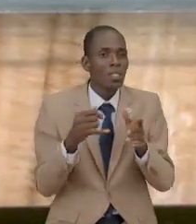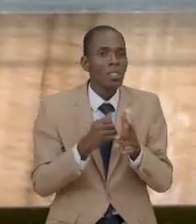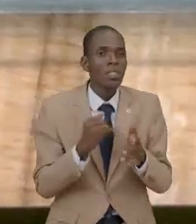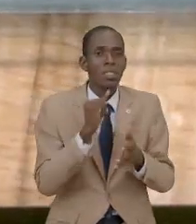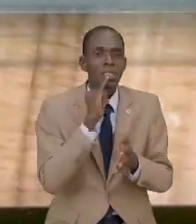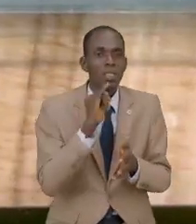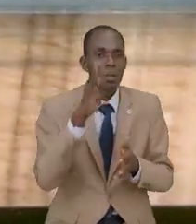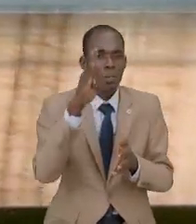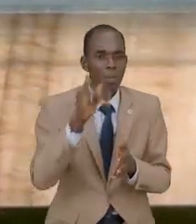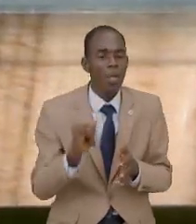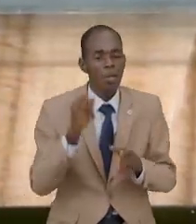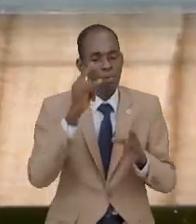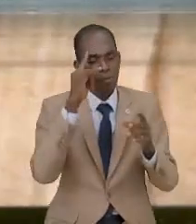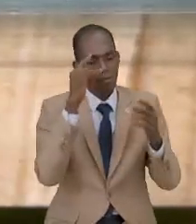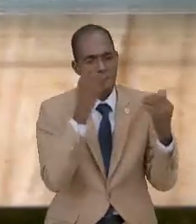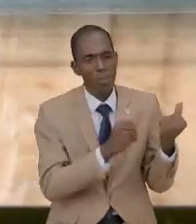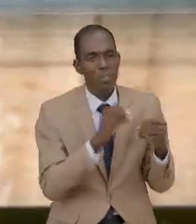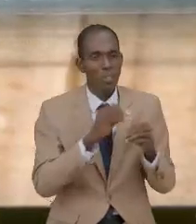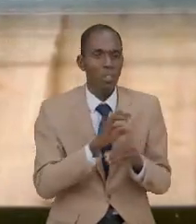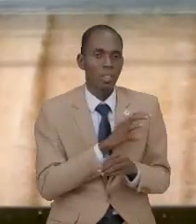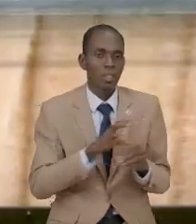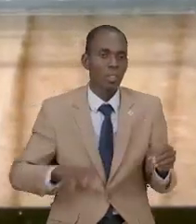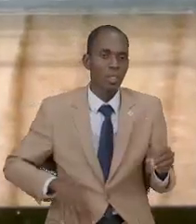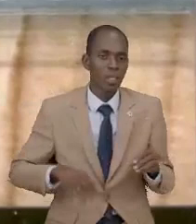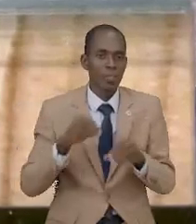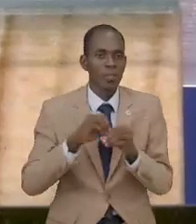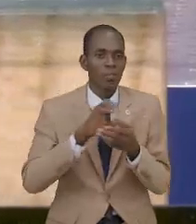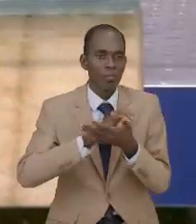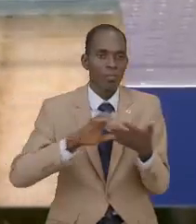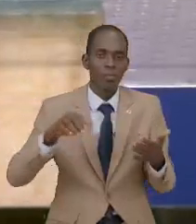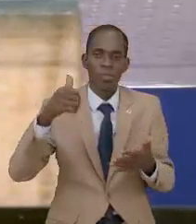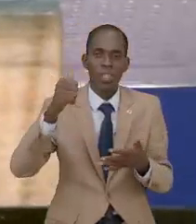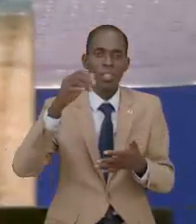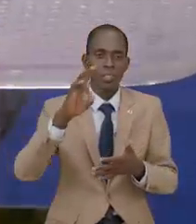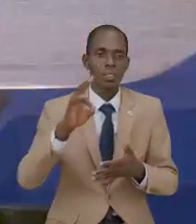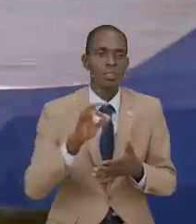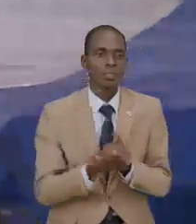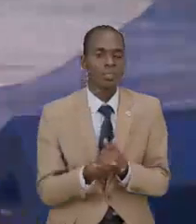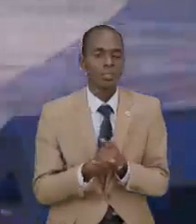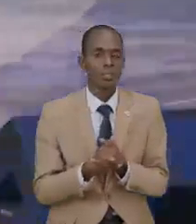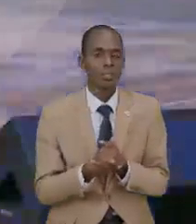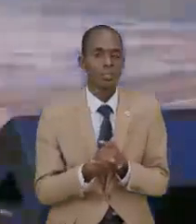faith in Christ. Verse 17. In verse 17,